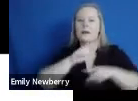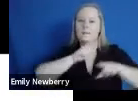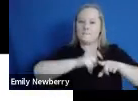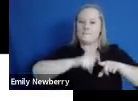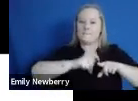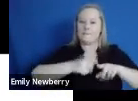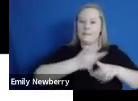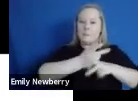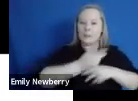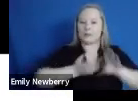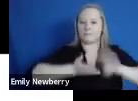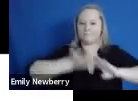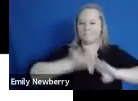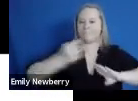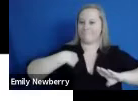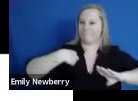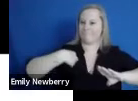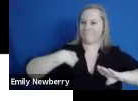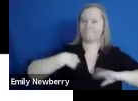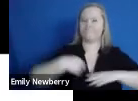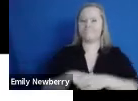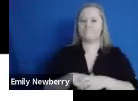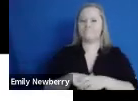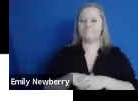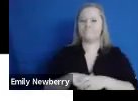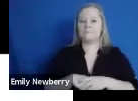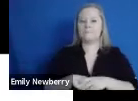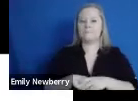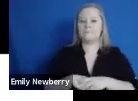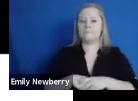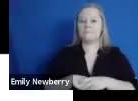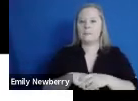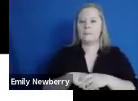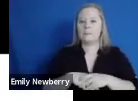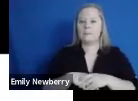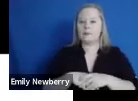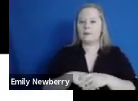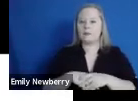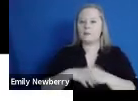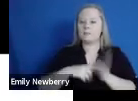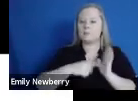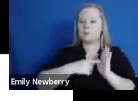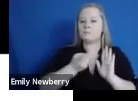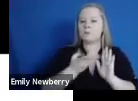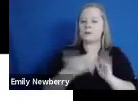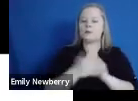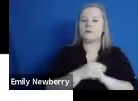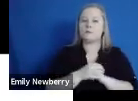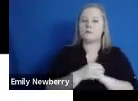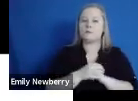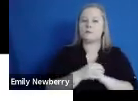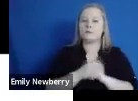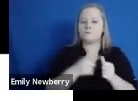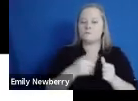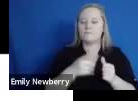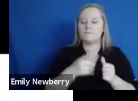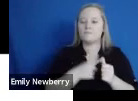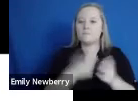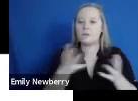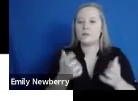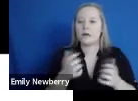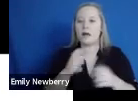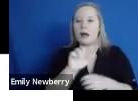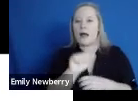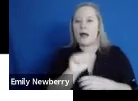at NAPI Farm. And I'm going to be going through a couple of crops here. And the first one I'd like to go through is the